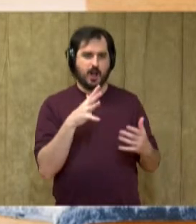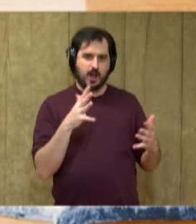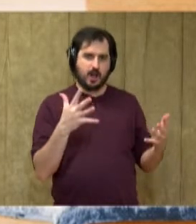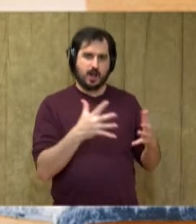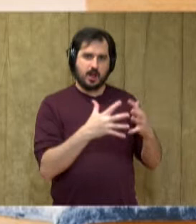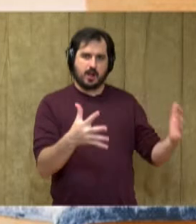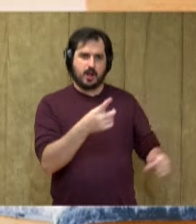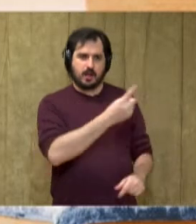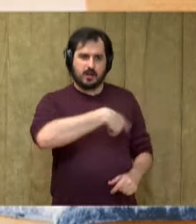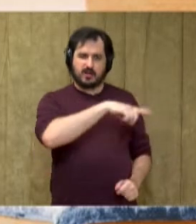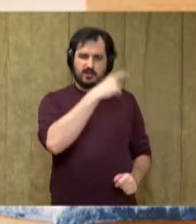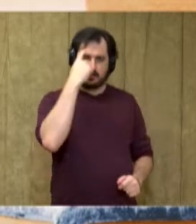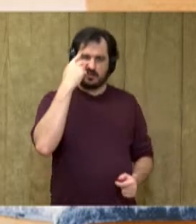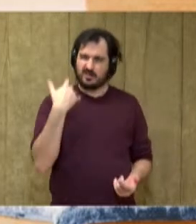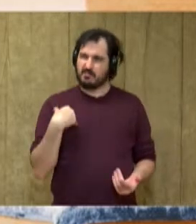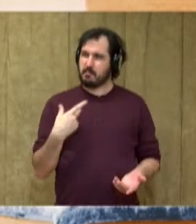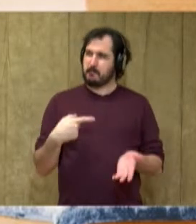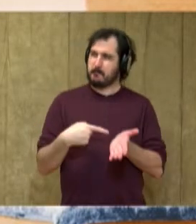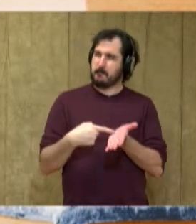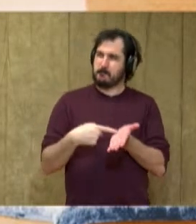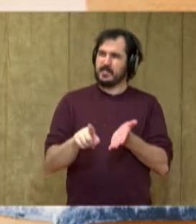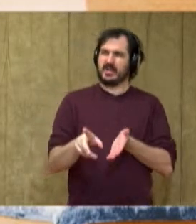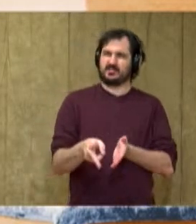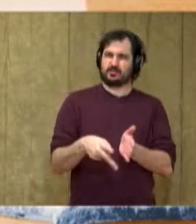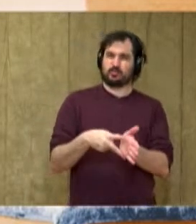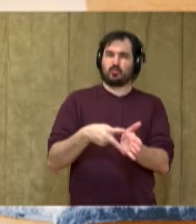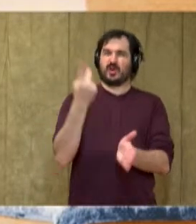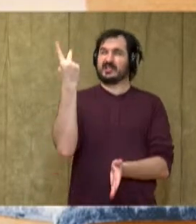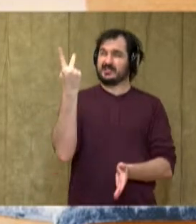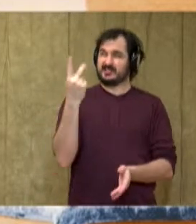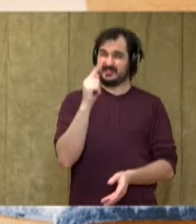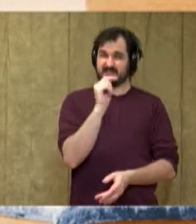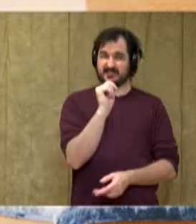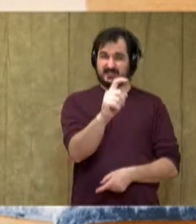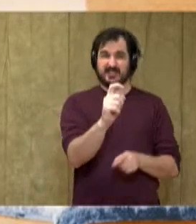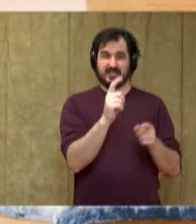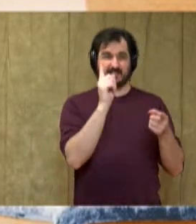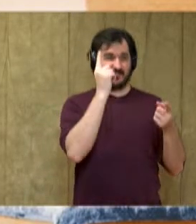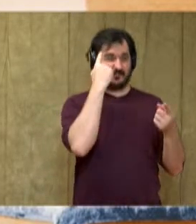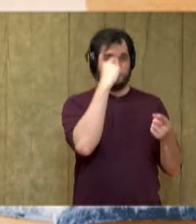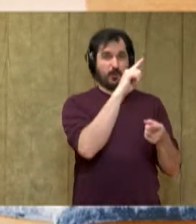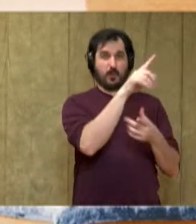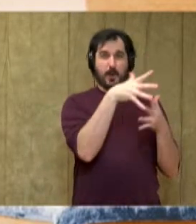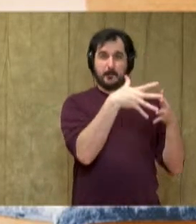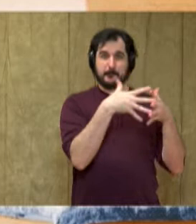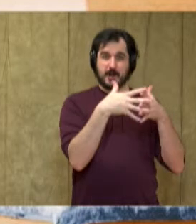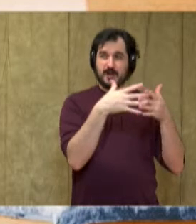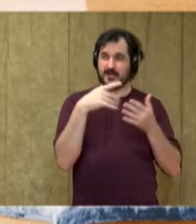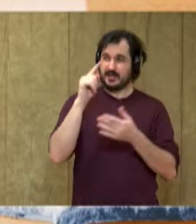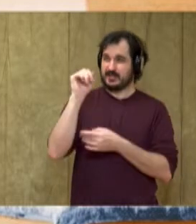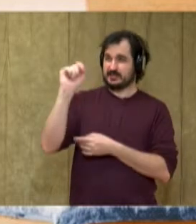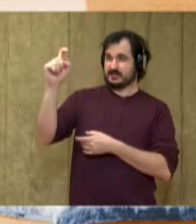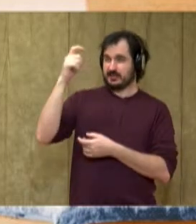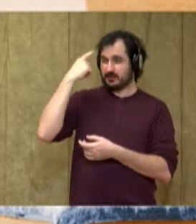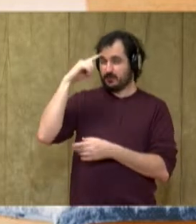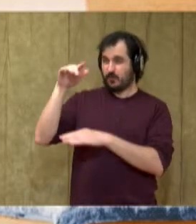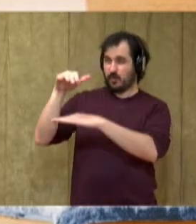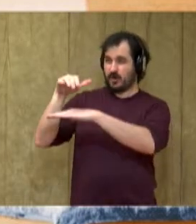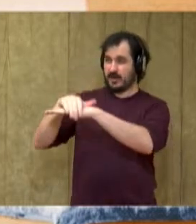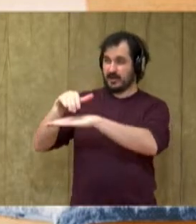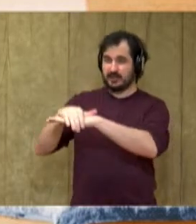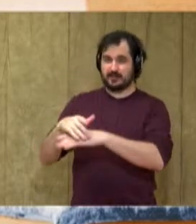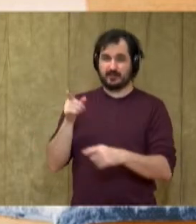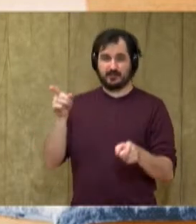fair. Besides, they believed it was against the British Constitution. Now remember, the colonists were